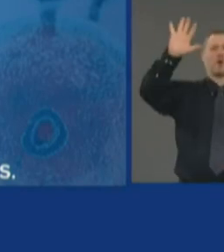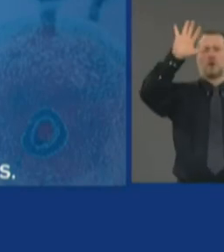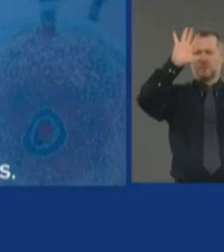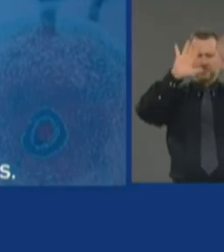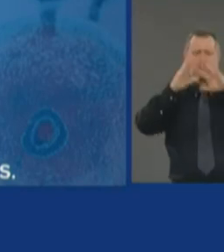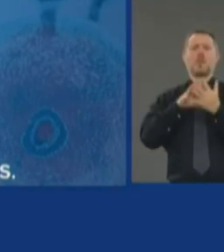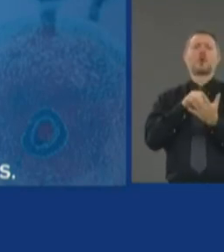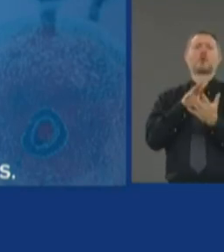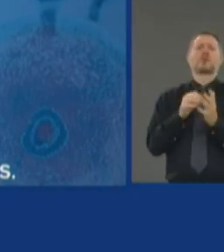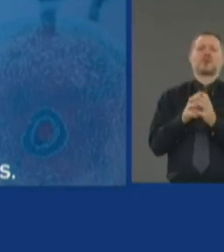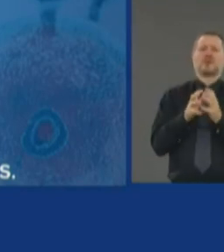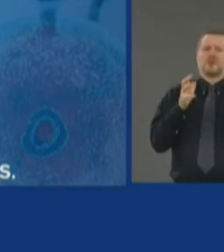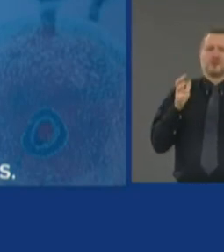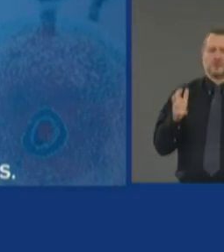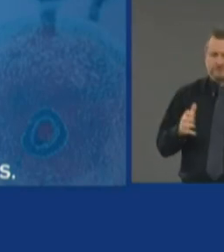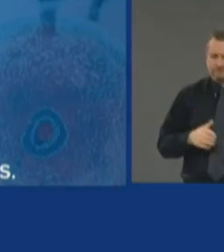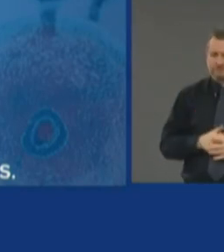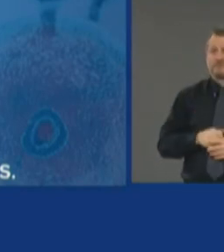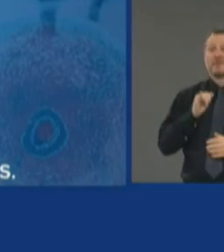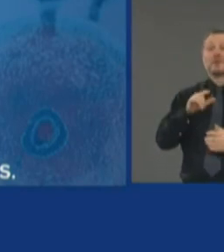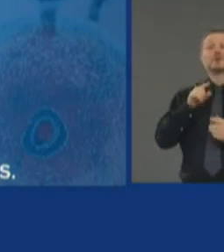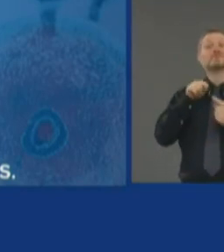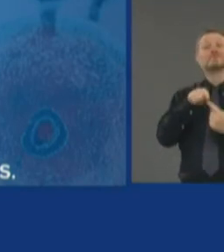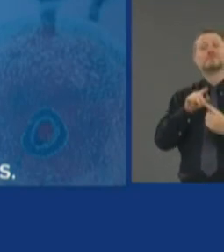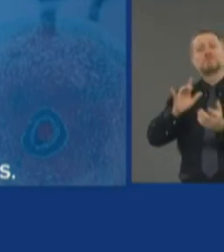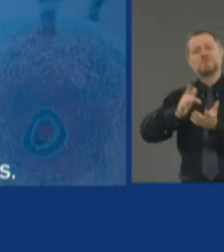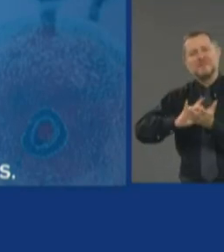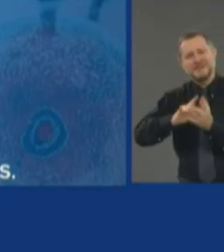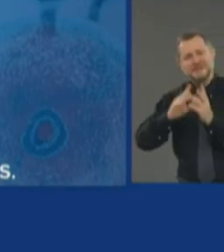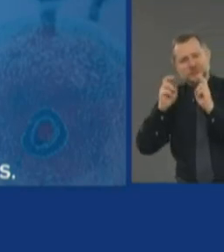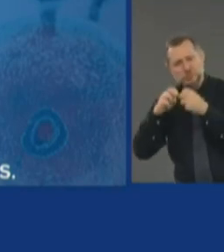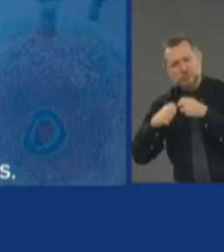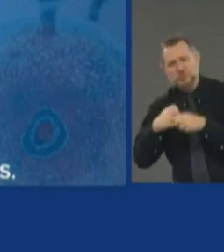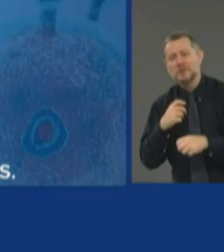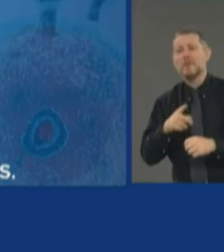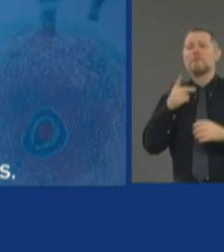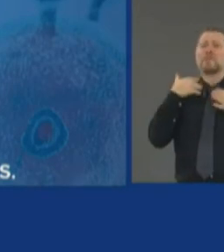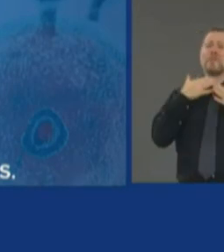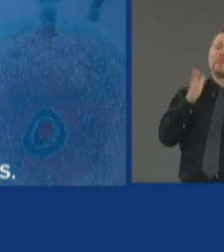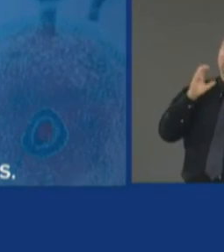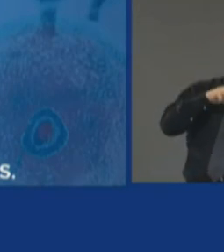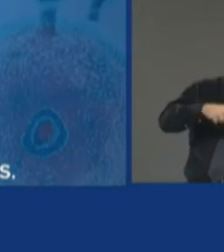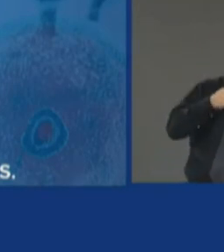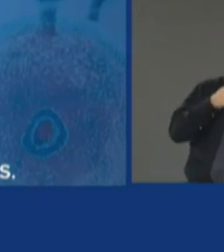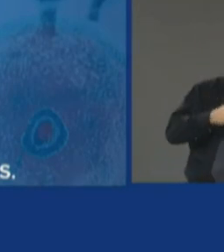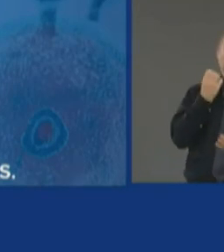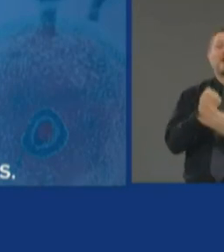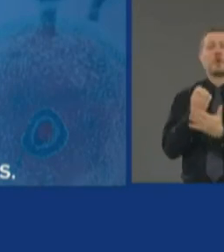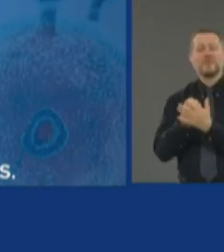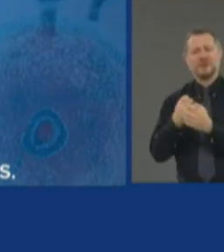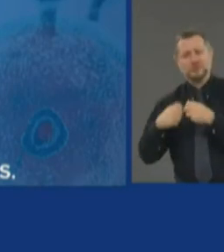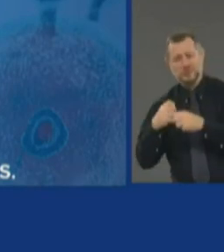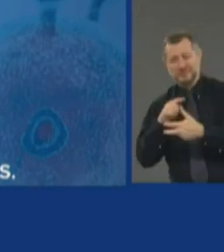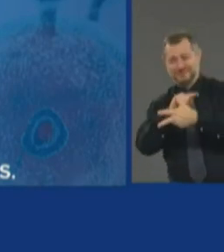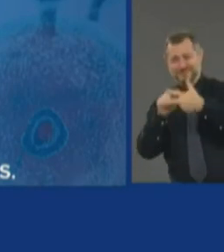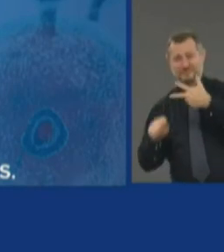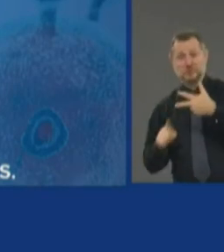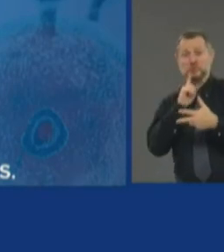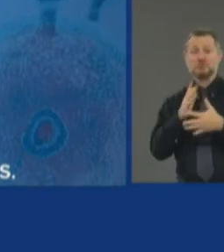forward. Coronavirus was a medical issue, was a public health issue, was an economic issue, but more than anything, it was a social